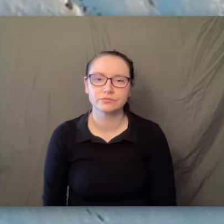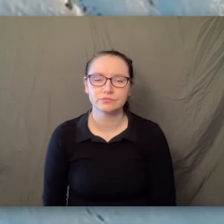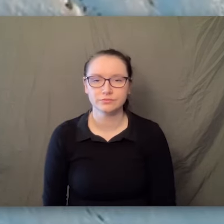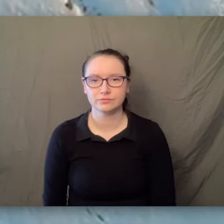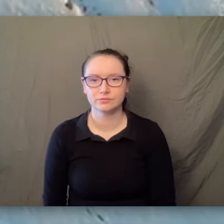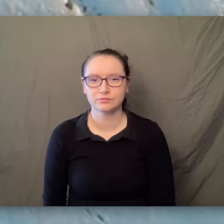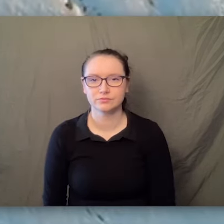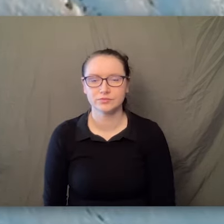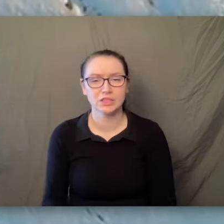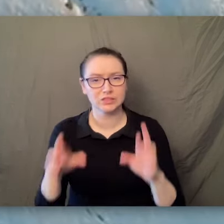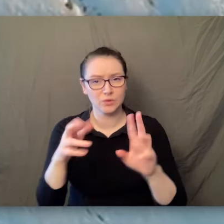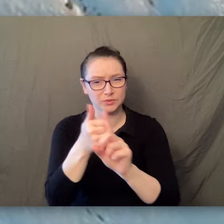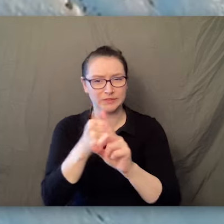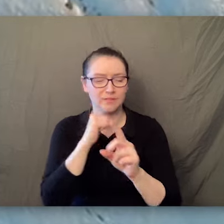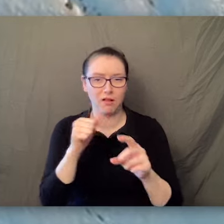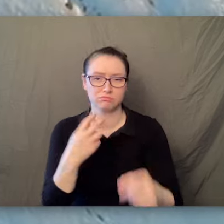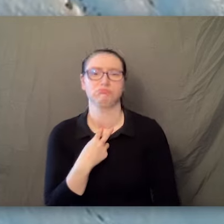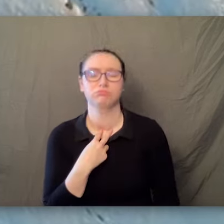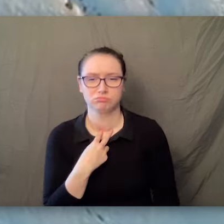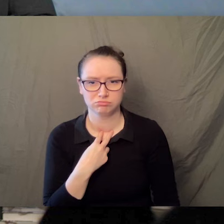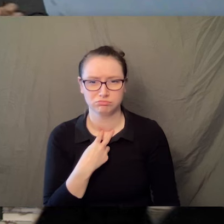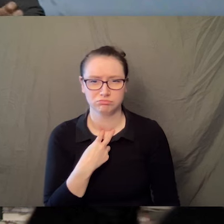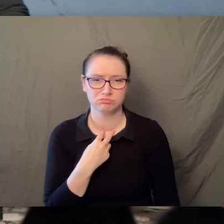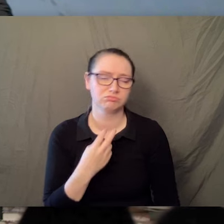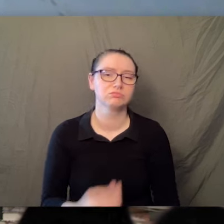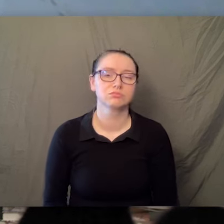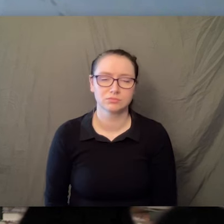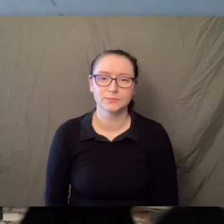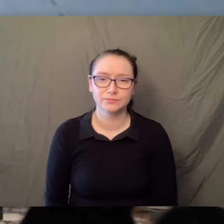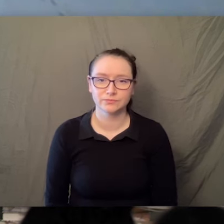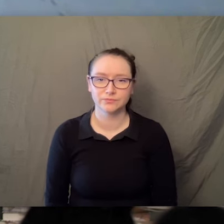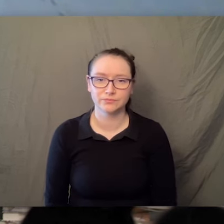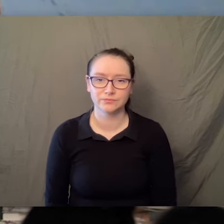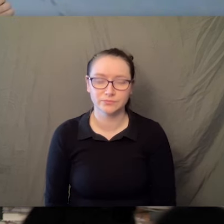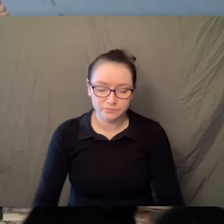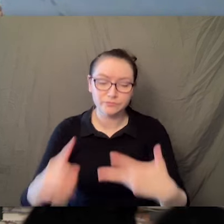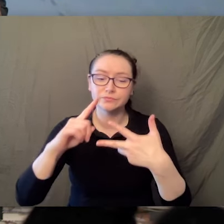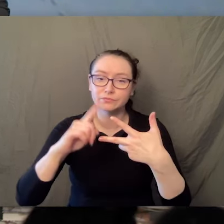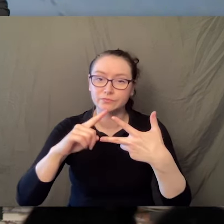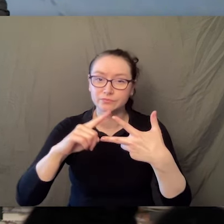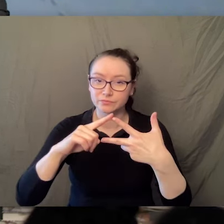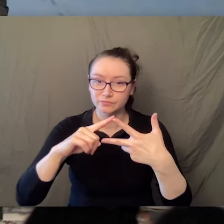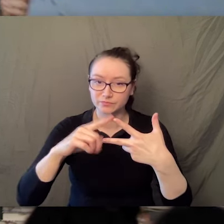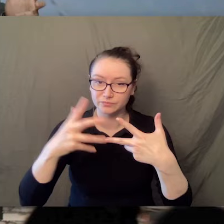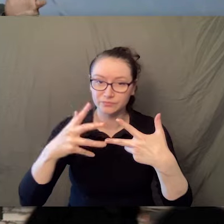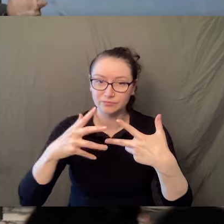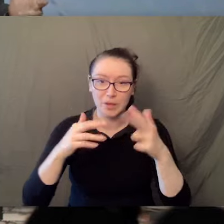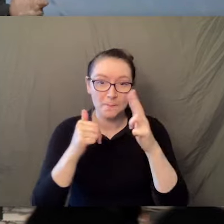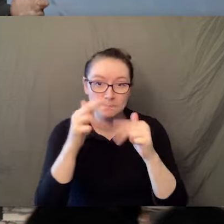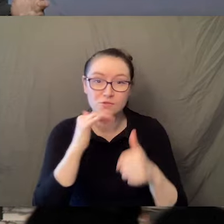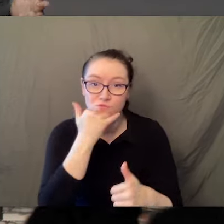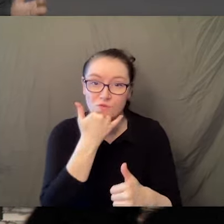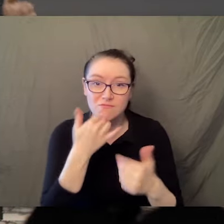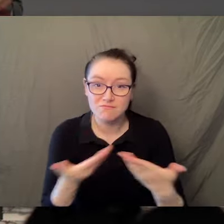hypothermia. So don't end up frozen in place, out of options, and burned out on actionless dopamine hits. Second